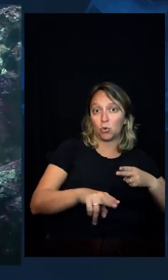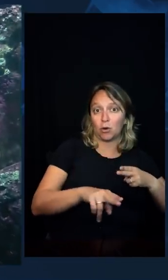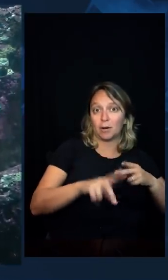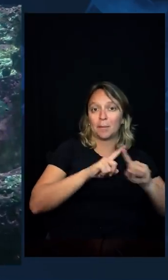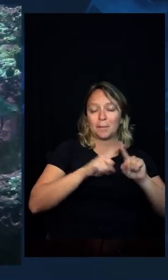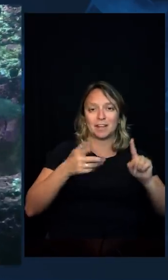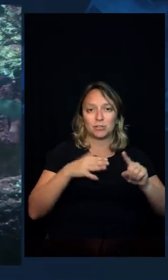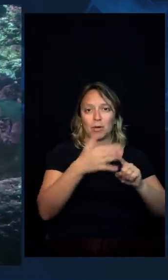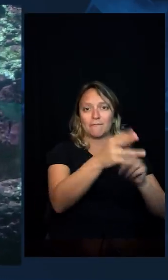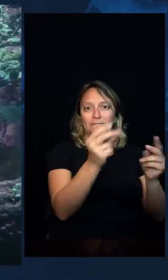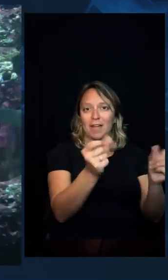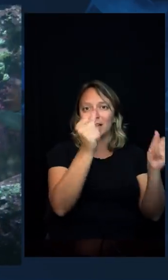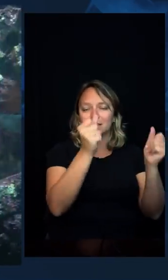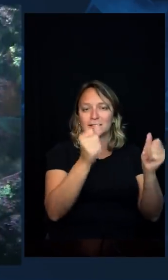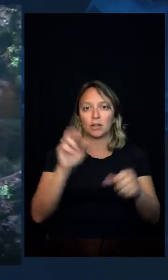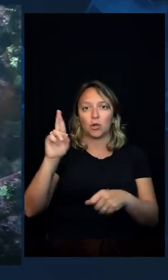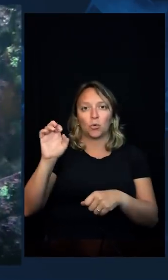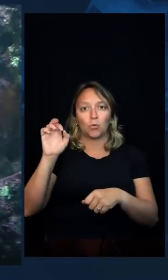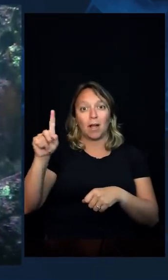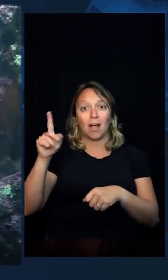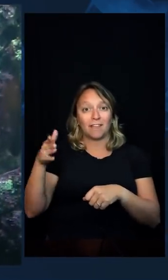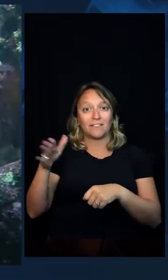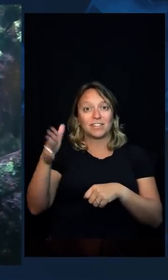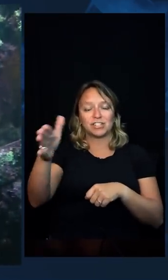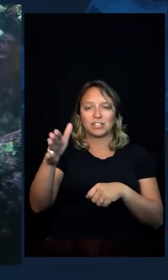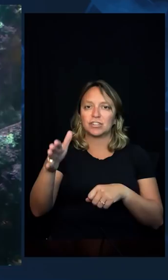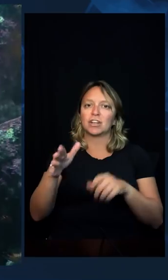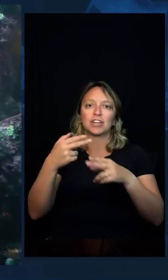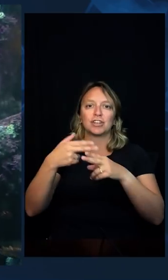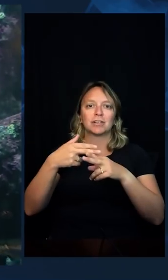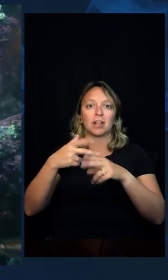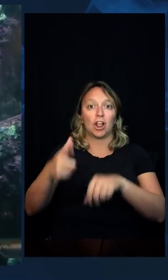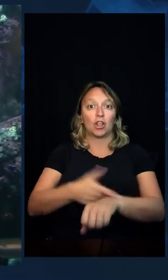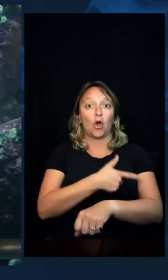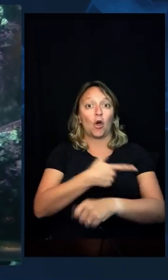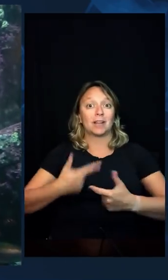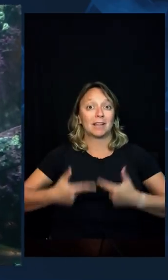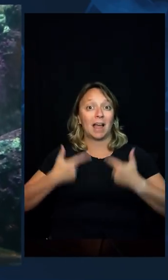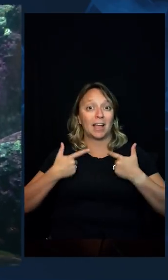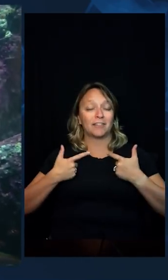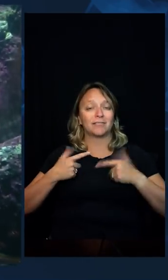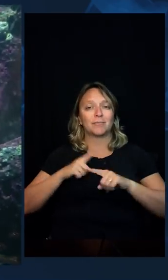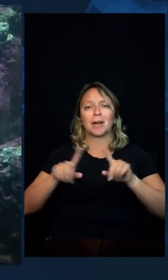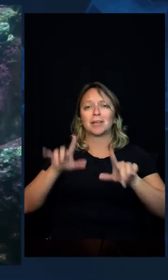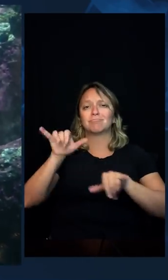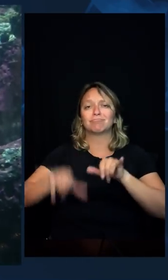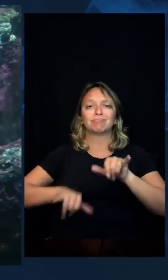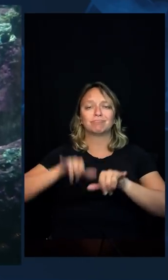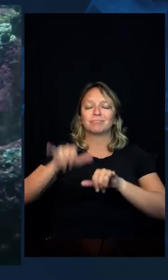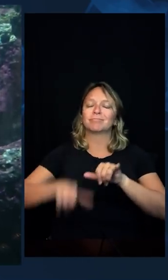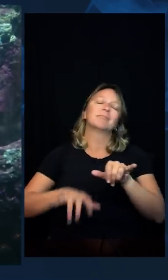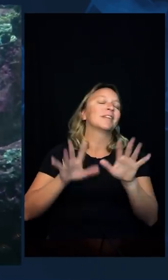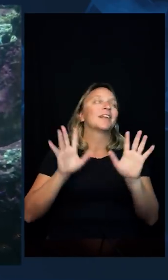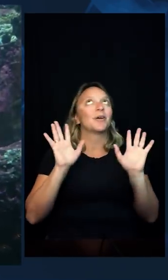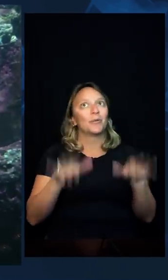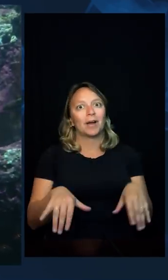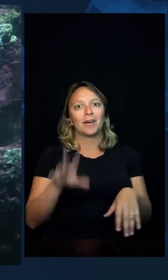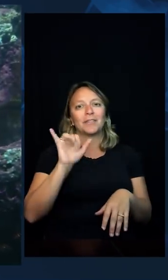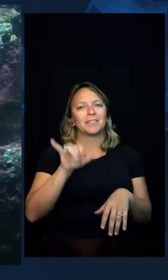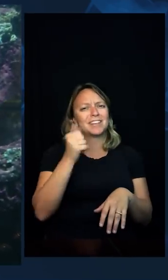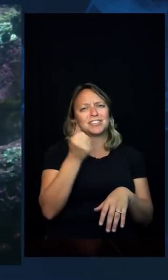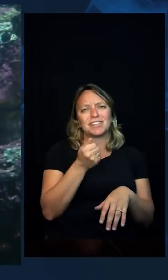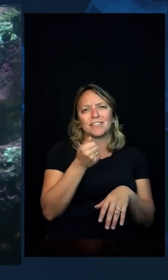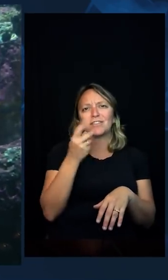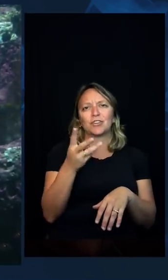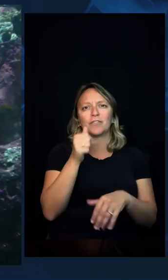Rockfish, long-lived, mellow fish on the rocks. Well, those are just a few of our underwater neighbors, and we